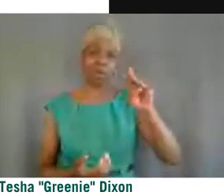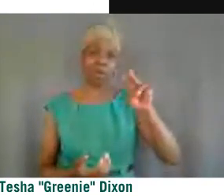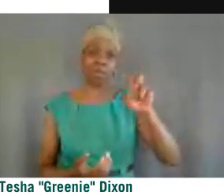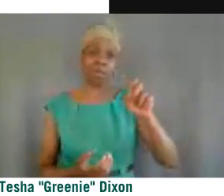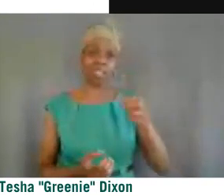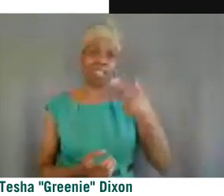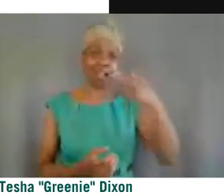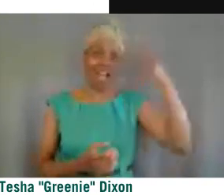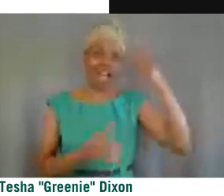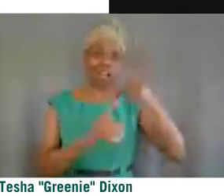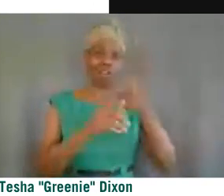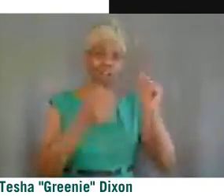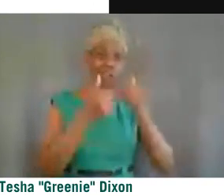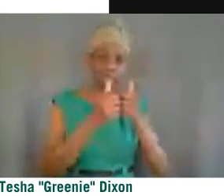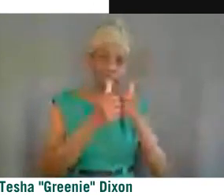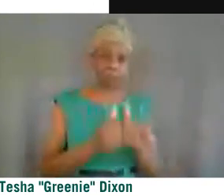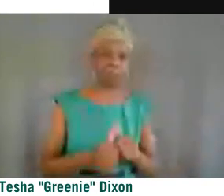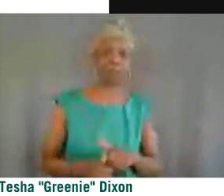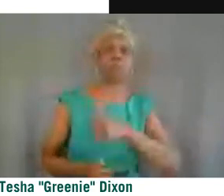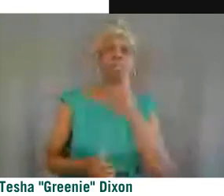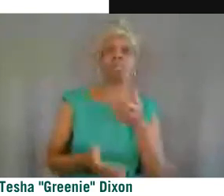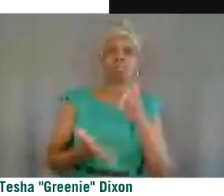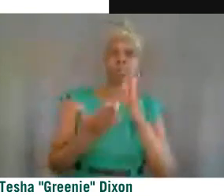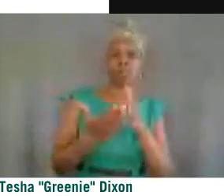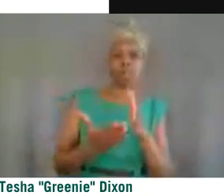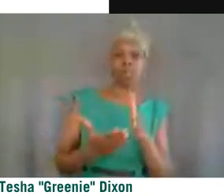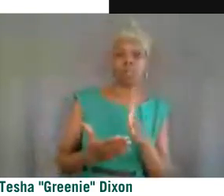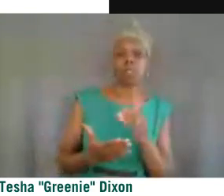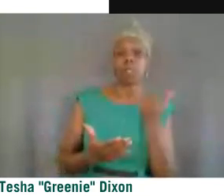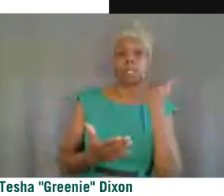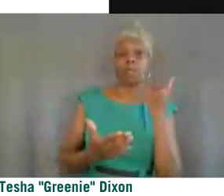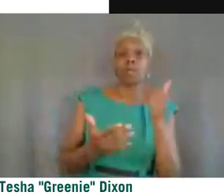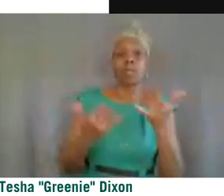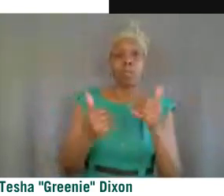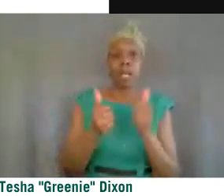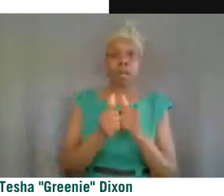of folks who, if video games are played with their hands,